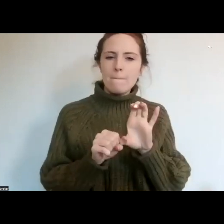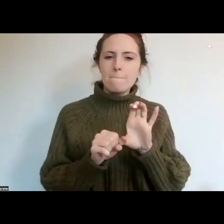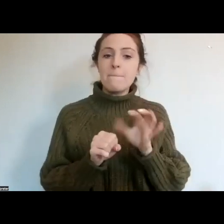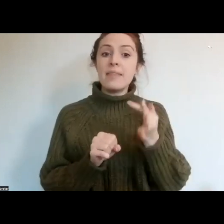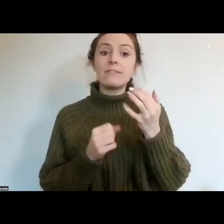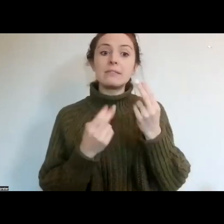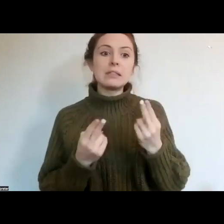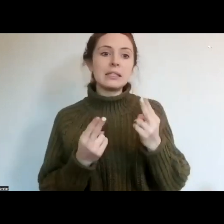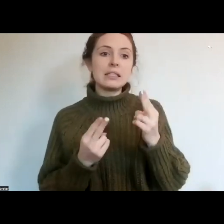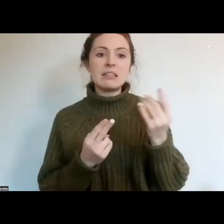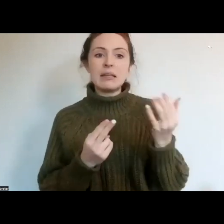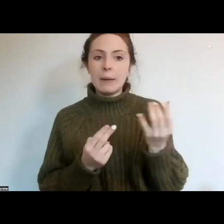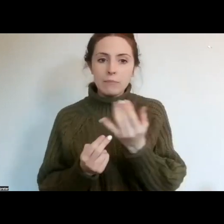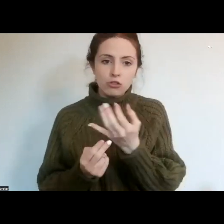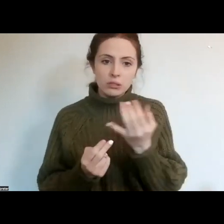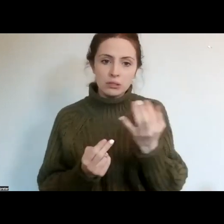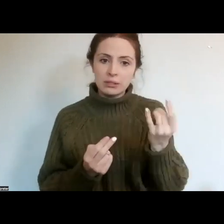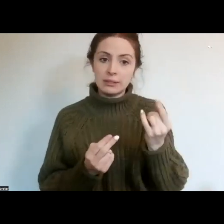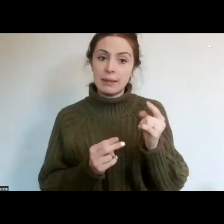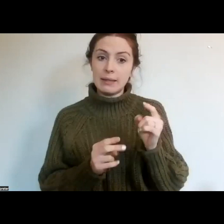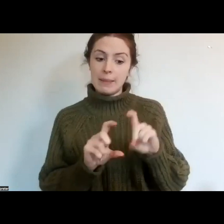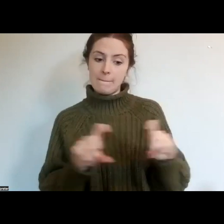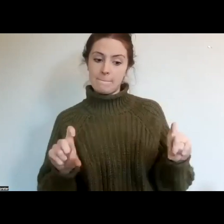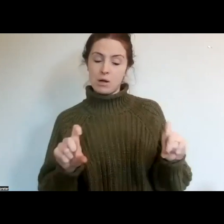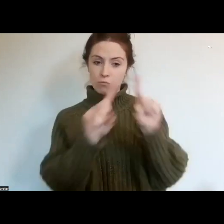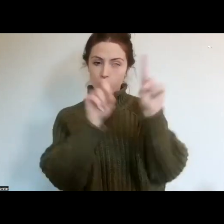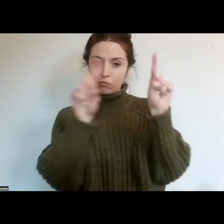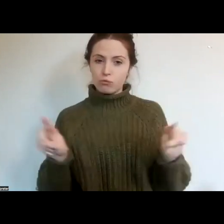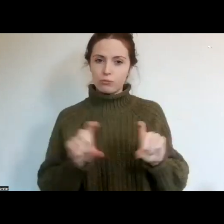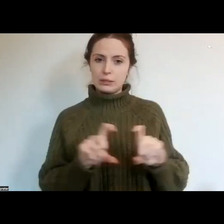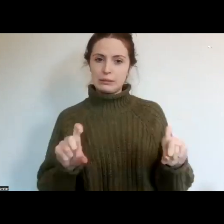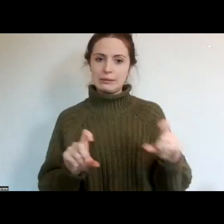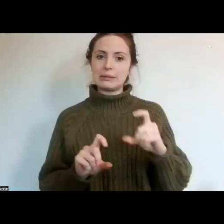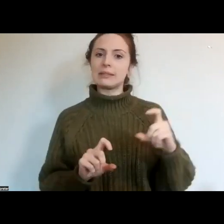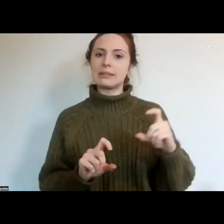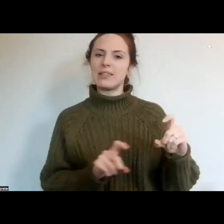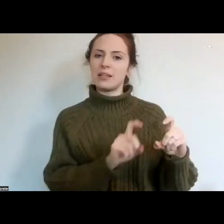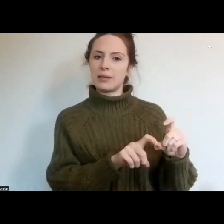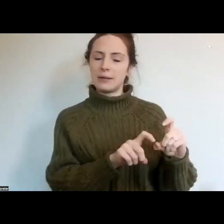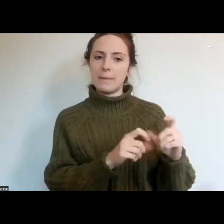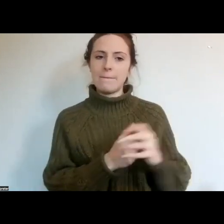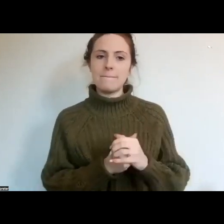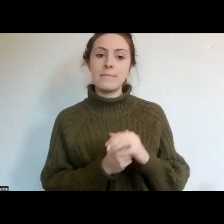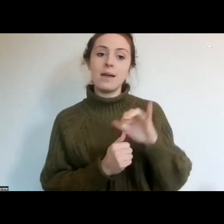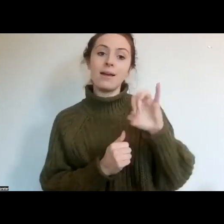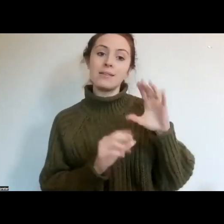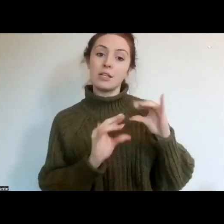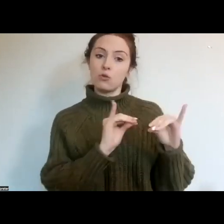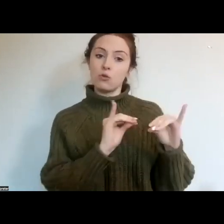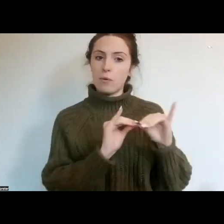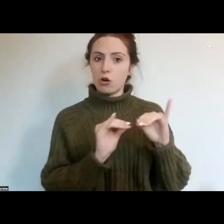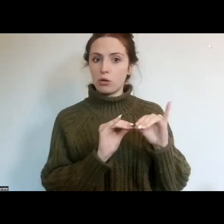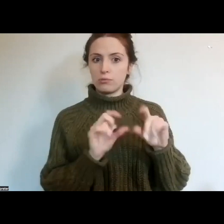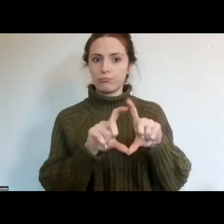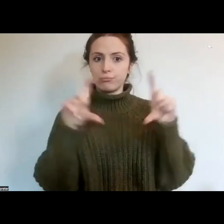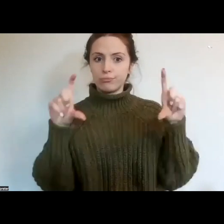captioning, you can turn this on at the bottom of your screen using the CC button. The Irish Sign Language interpreter is pinned to the screen, so you